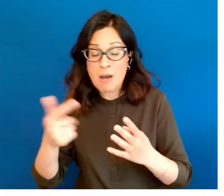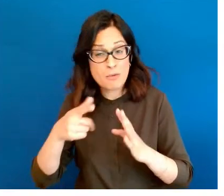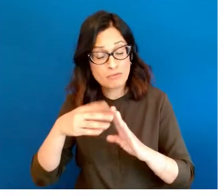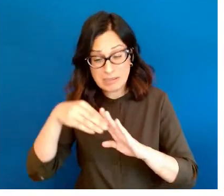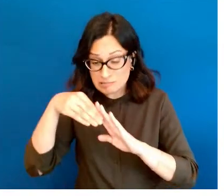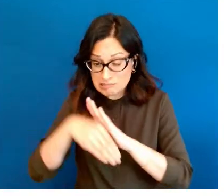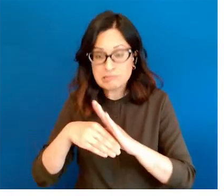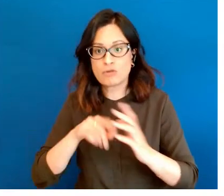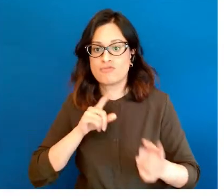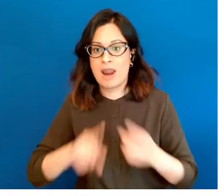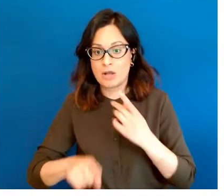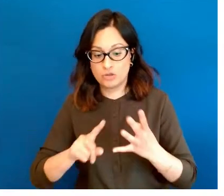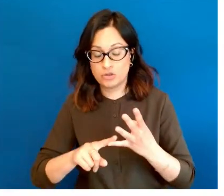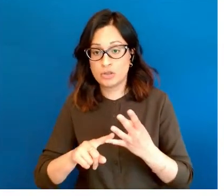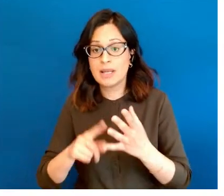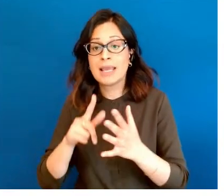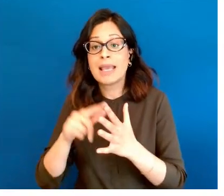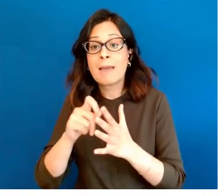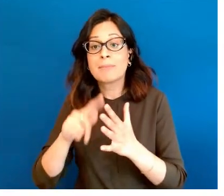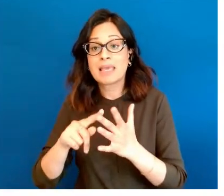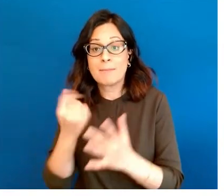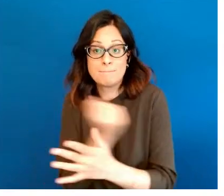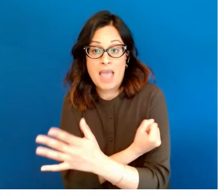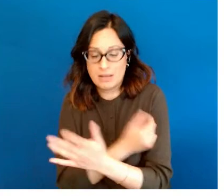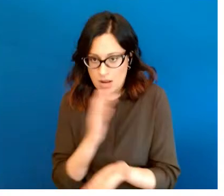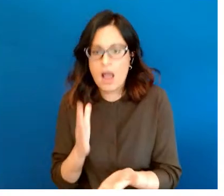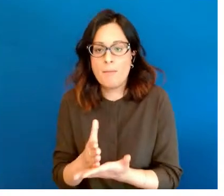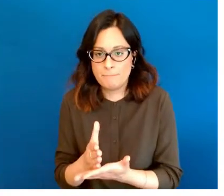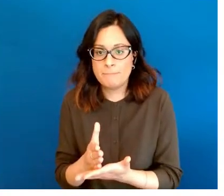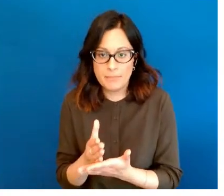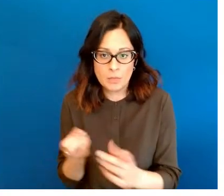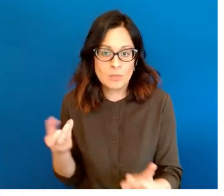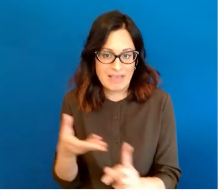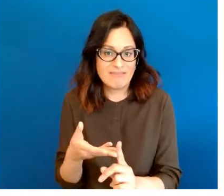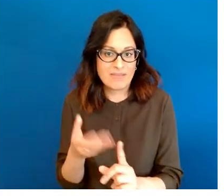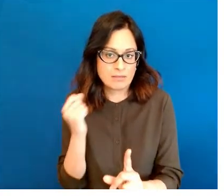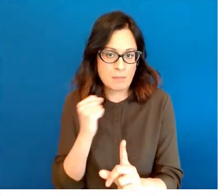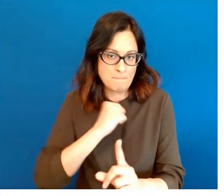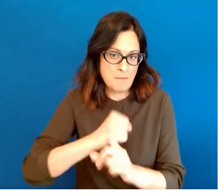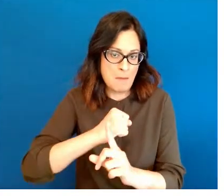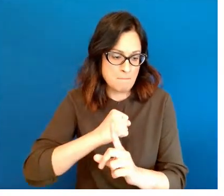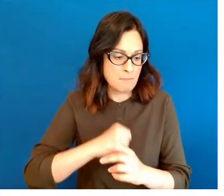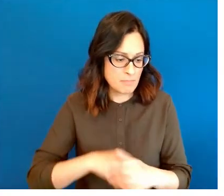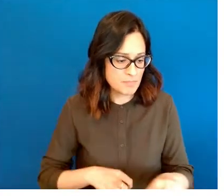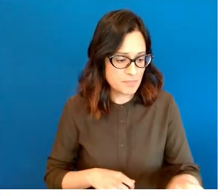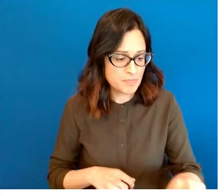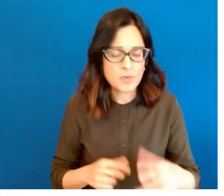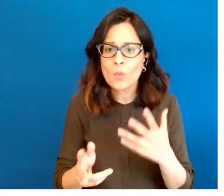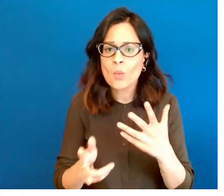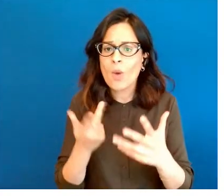adrenaline auto-injector is warranted. There are